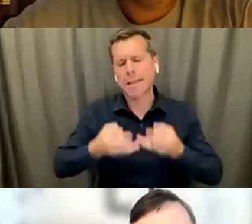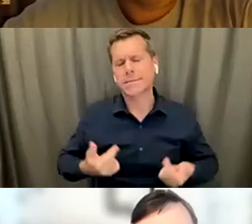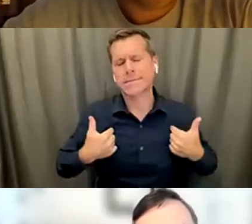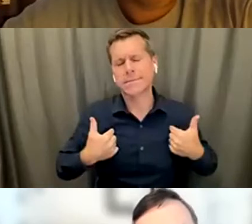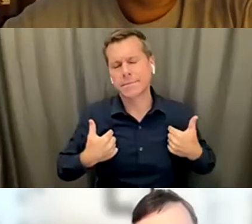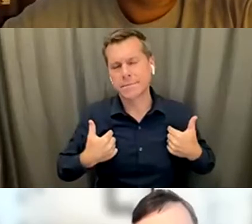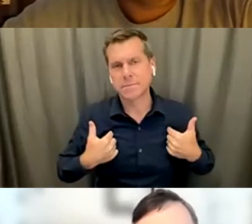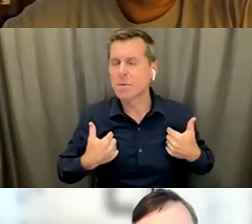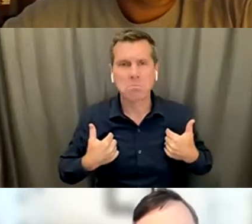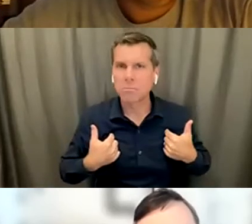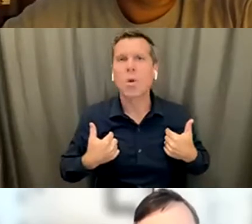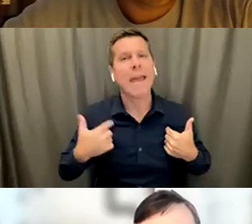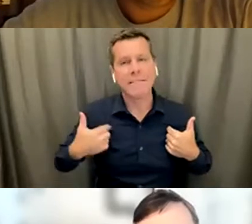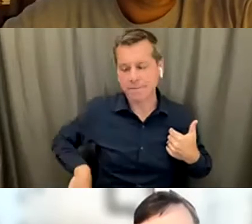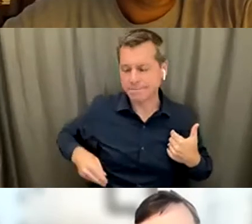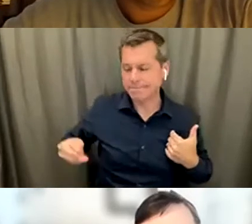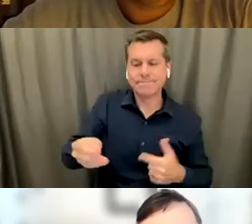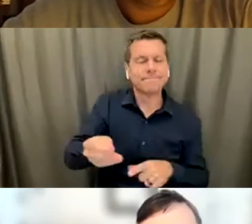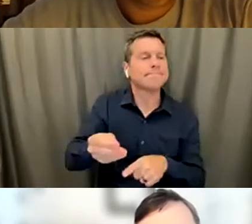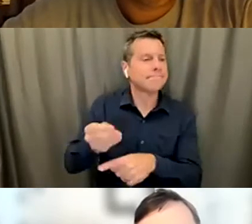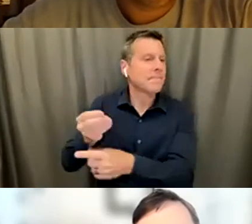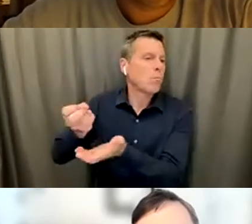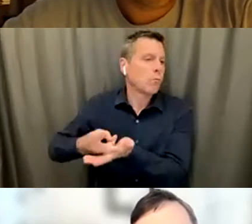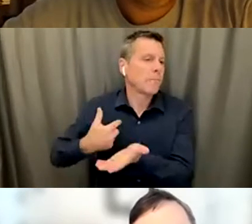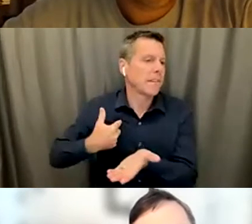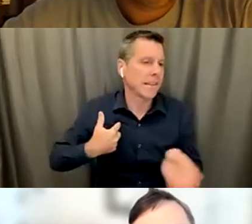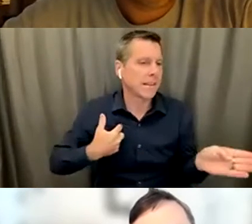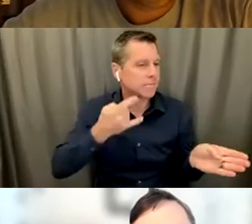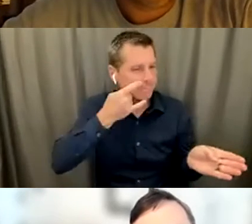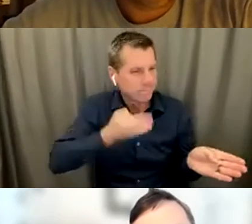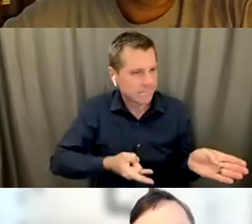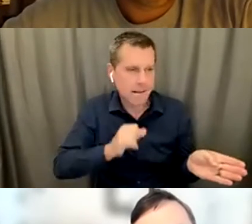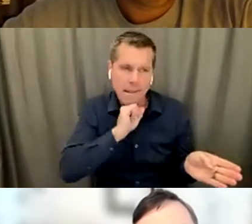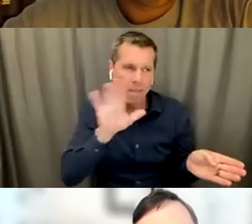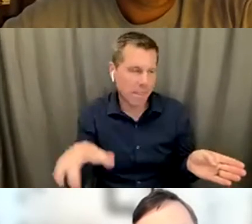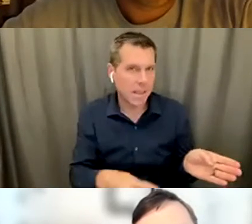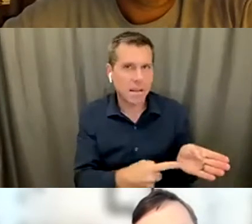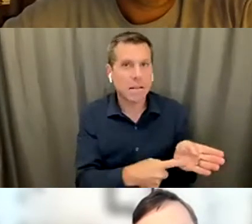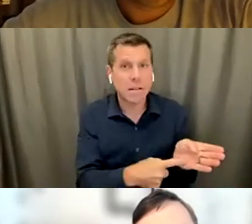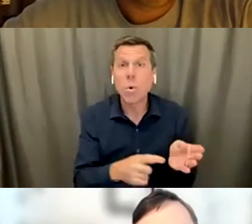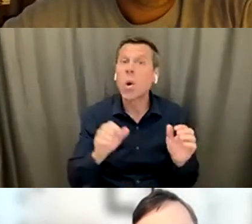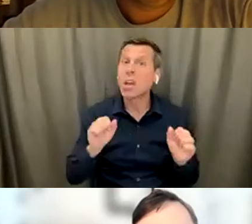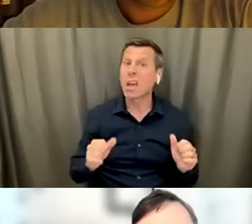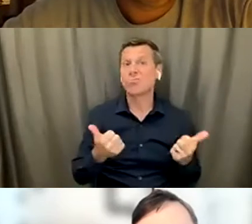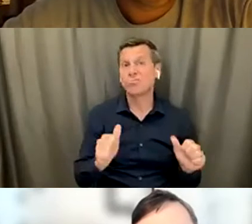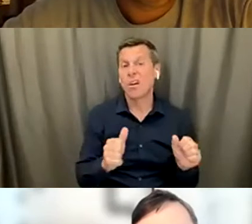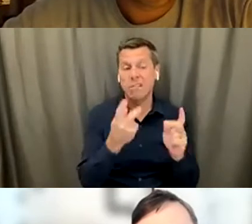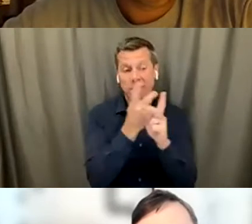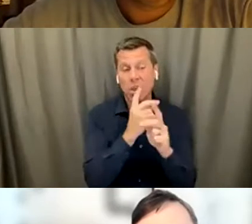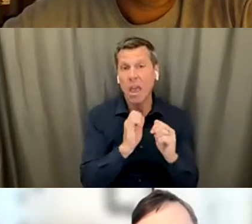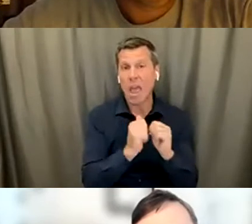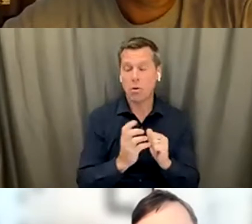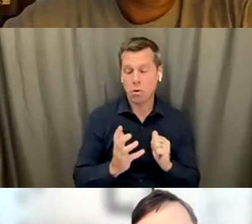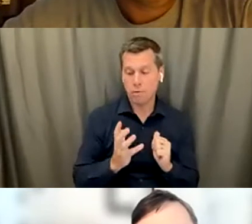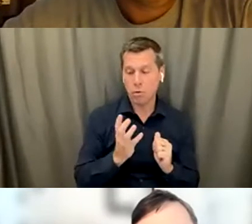vaccinated or whatever. They have to have documentation. Now we can work on getting a formalized process so that there's